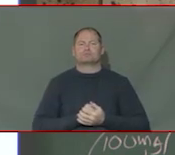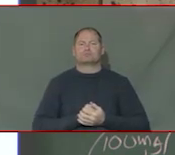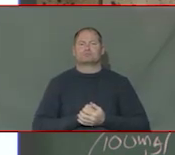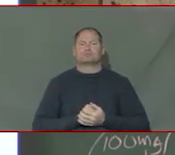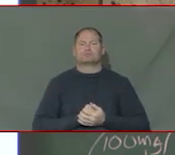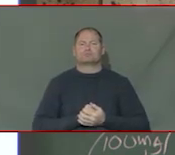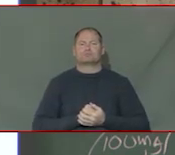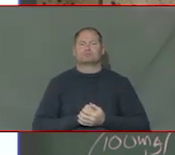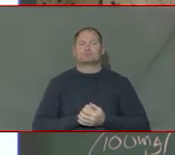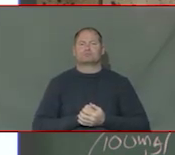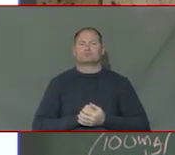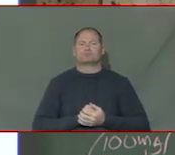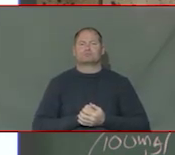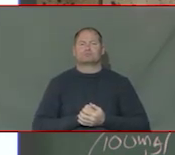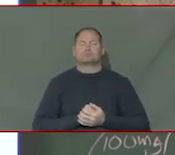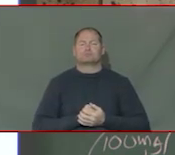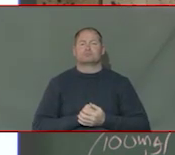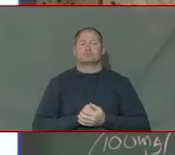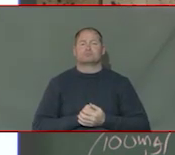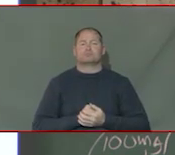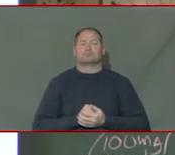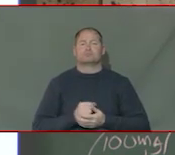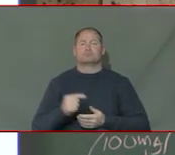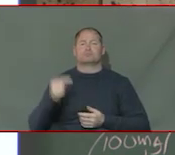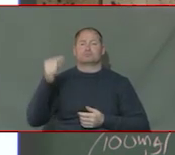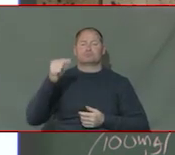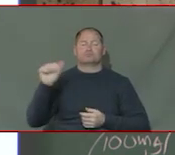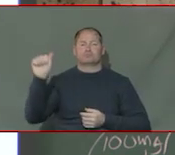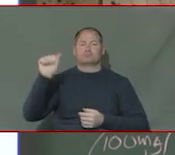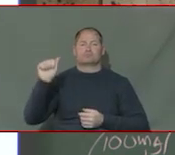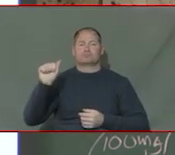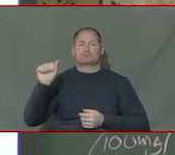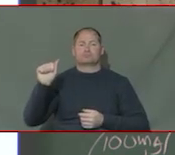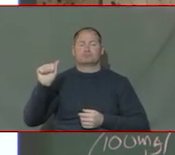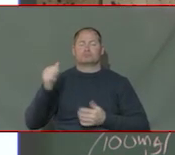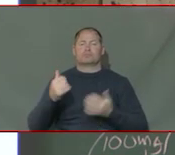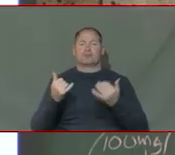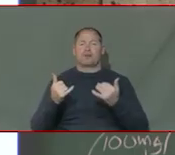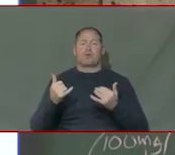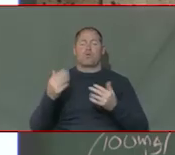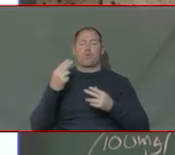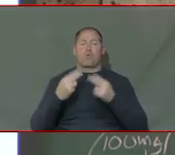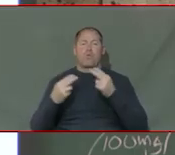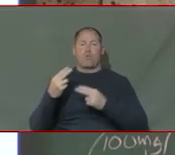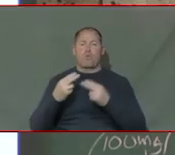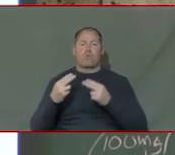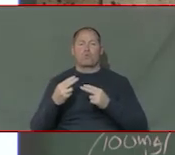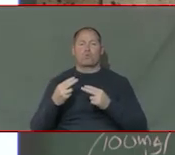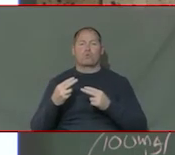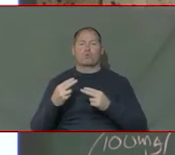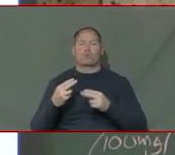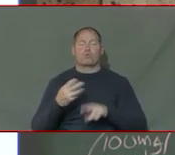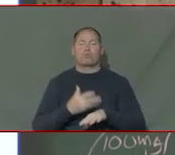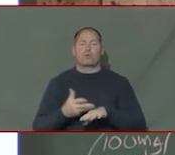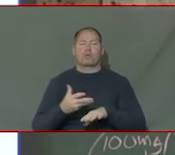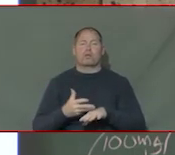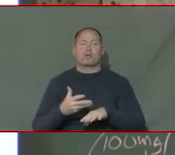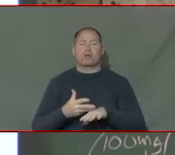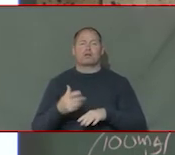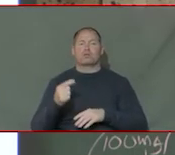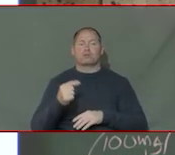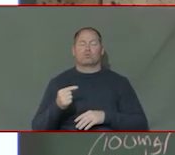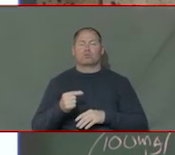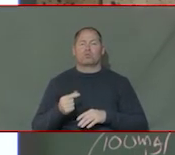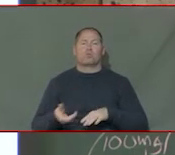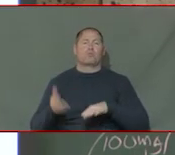Glucagon is the hormone that increases glucose in the blood. So would